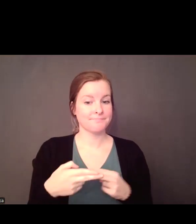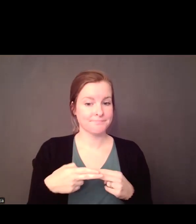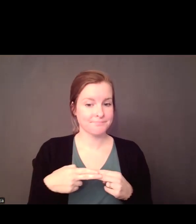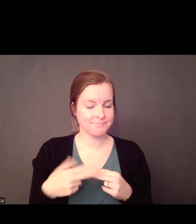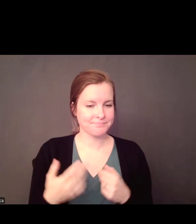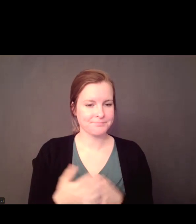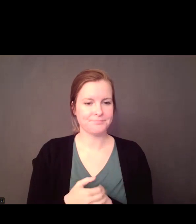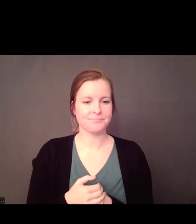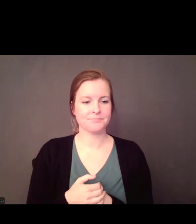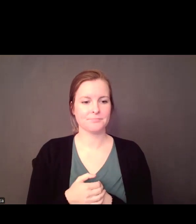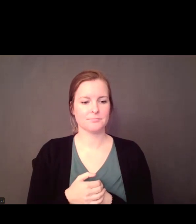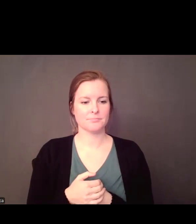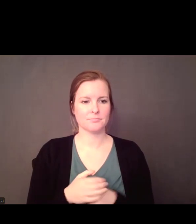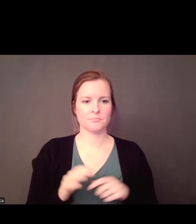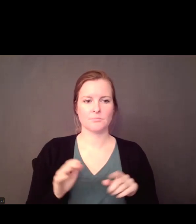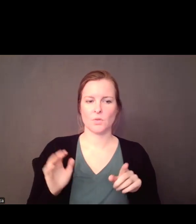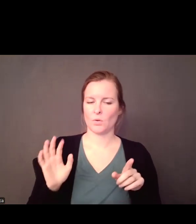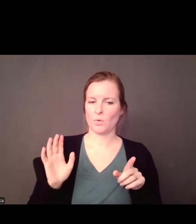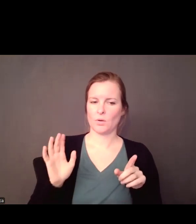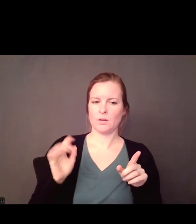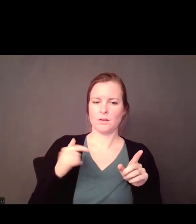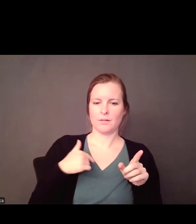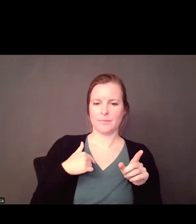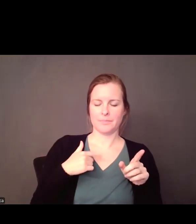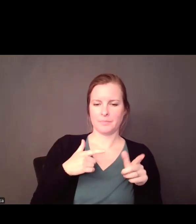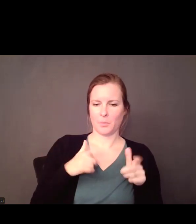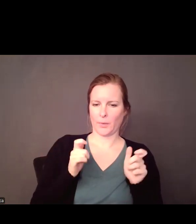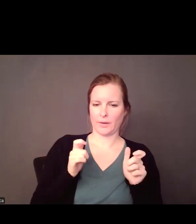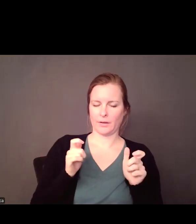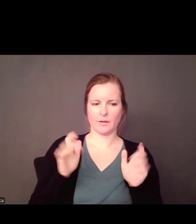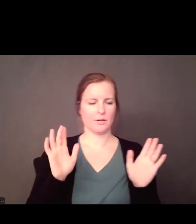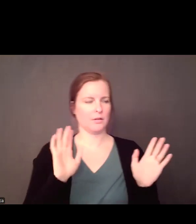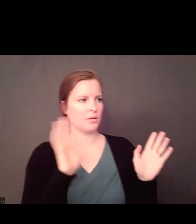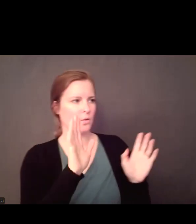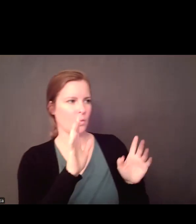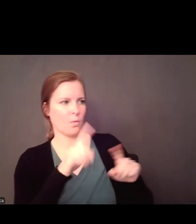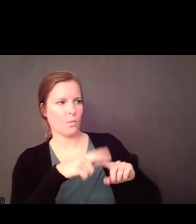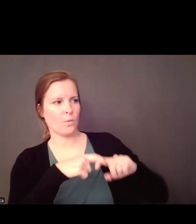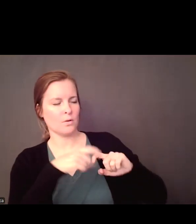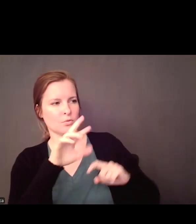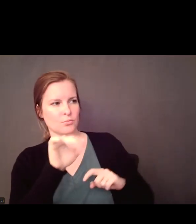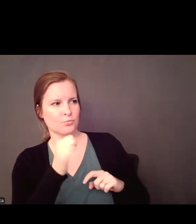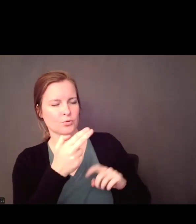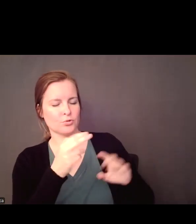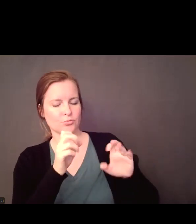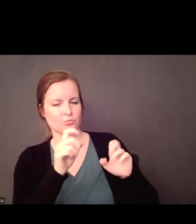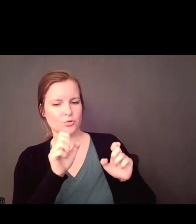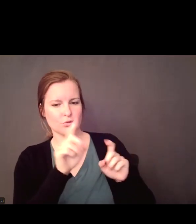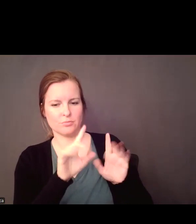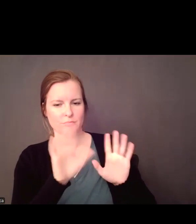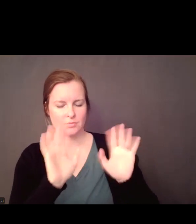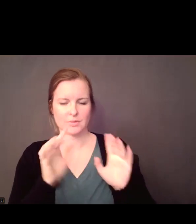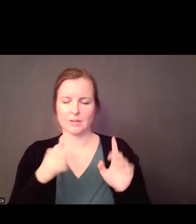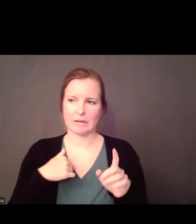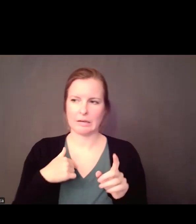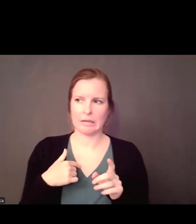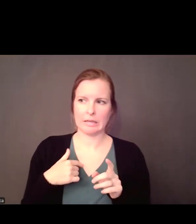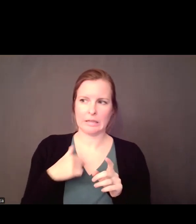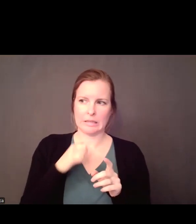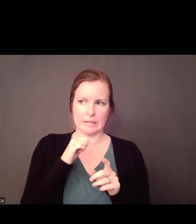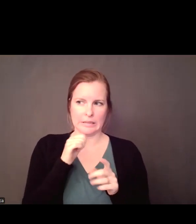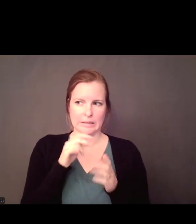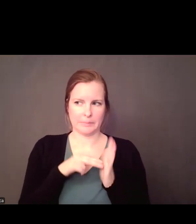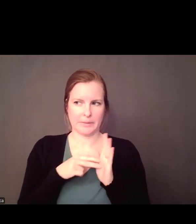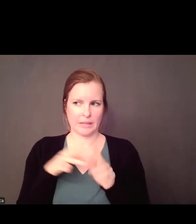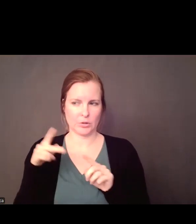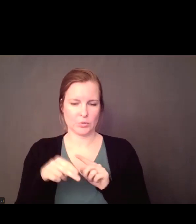Um, so Oh, real quick, and I'm not going to read through all these, and hold I am going on, to Richard. pause. Go ahead, Richard, Sherrina. sorry, didn't mean to cut you off. I know you're on a roll, but